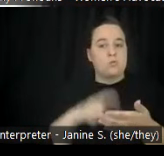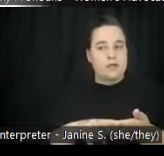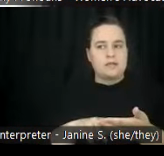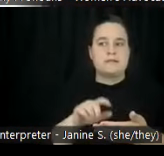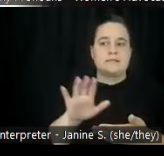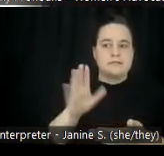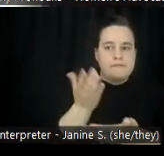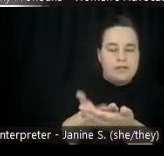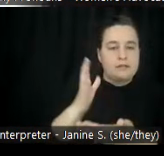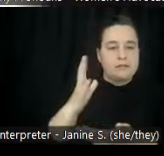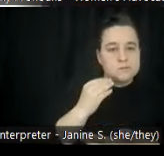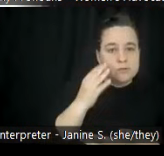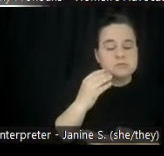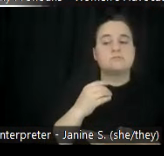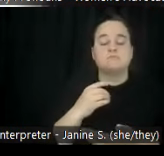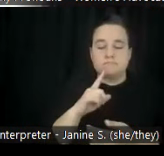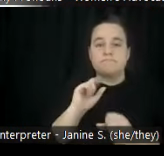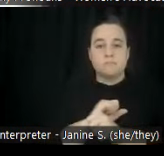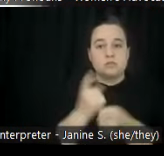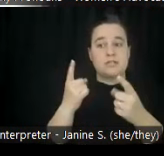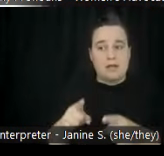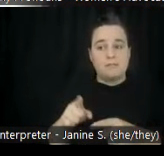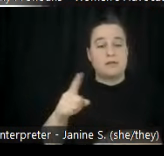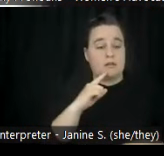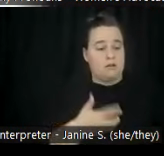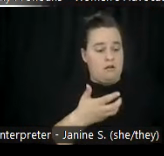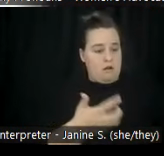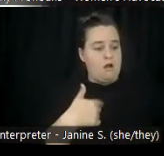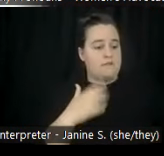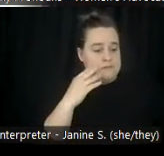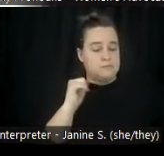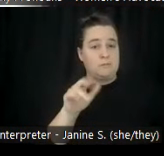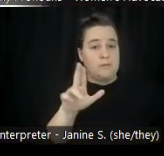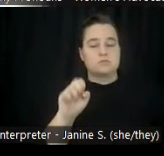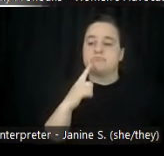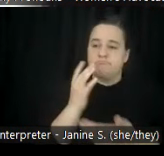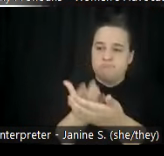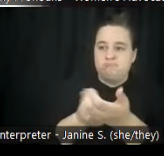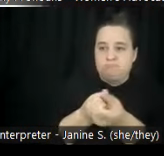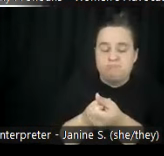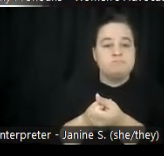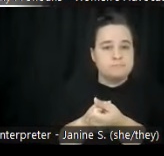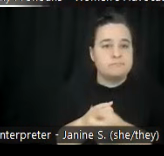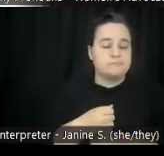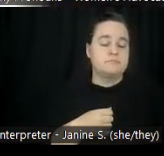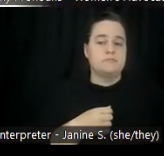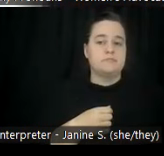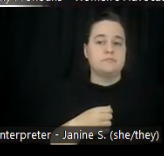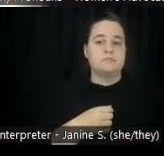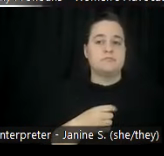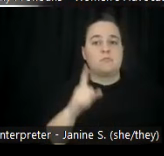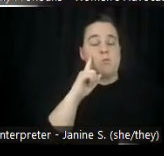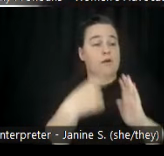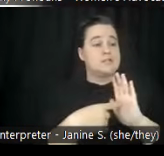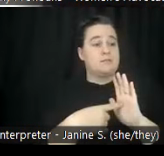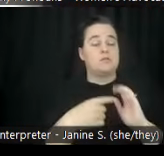that it happens, if they do disclose that they've experienced abuse. And an example that I think of is when I was giving a